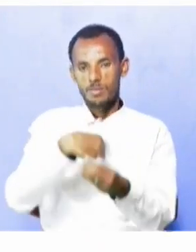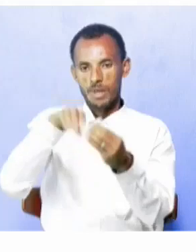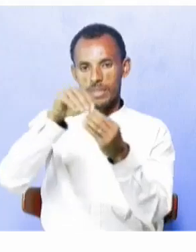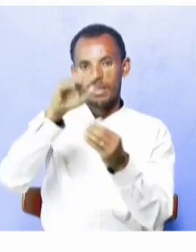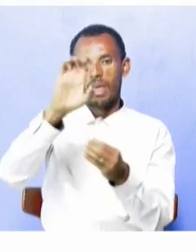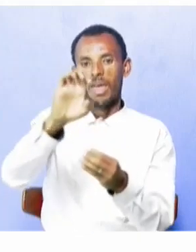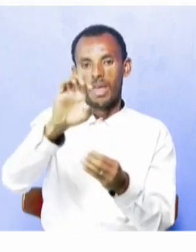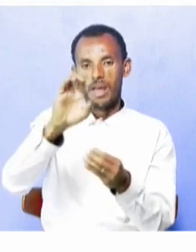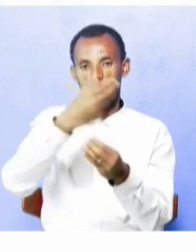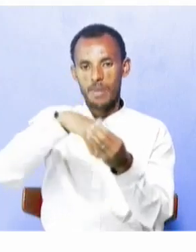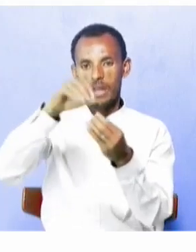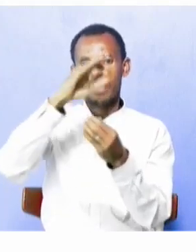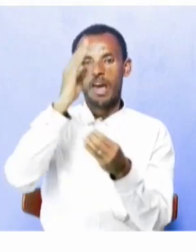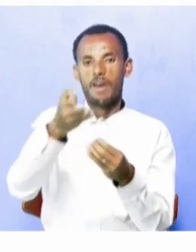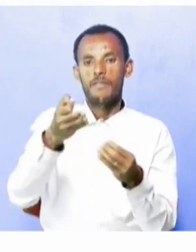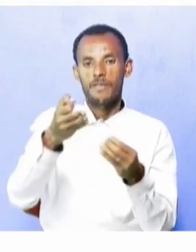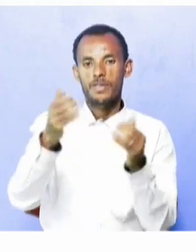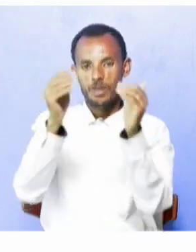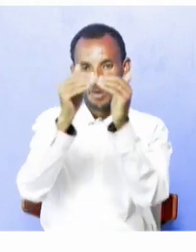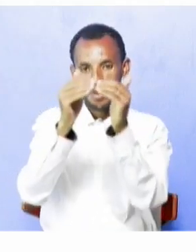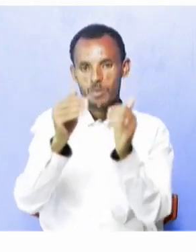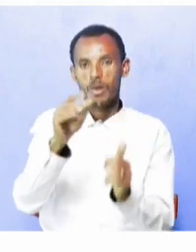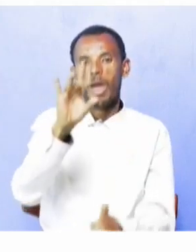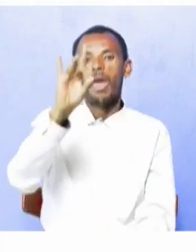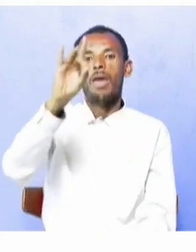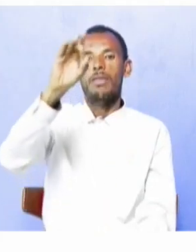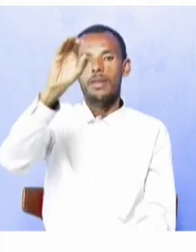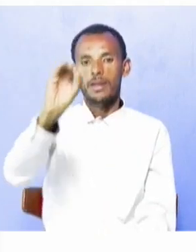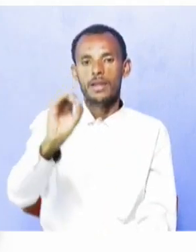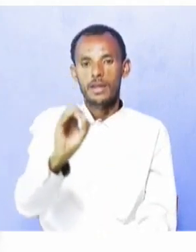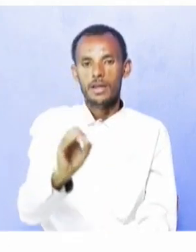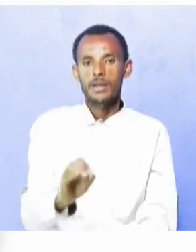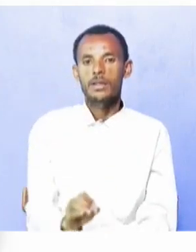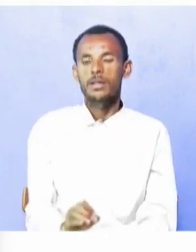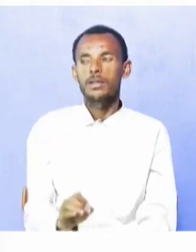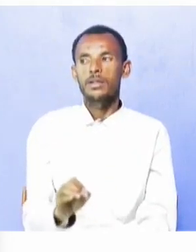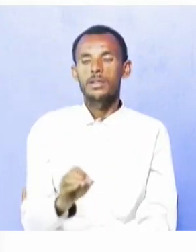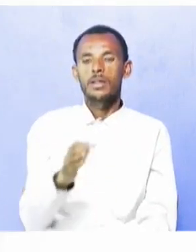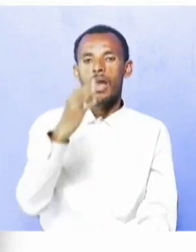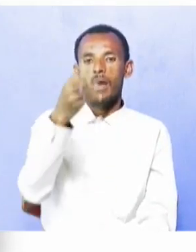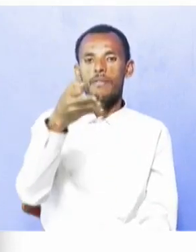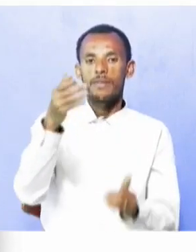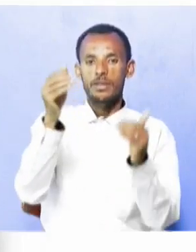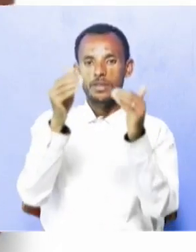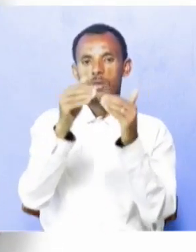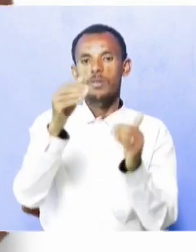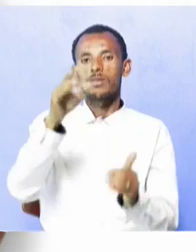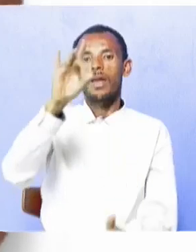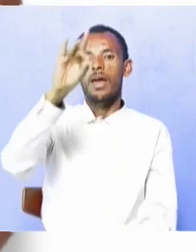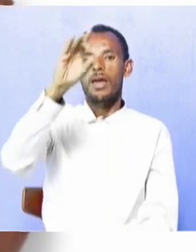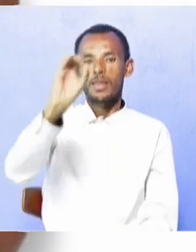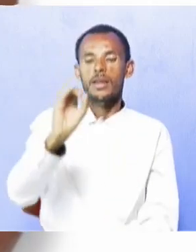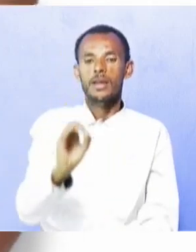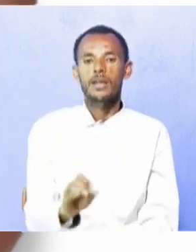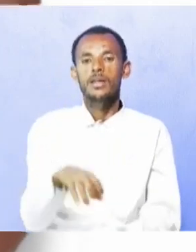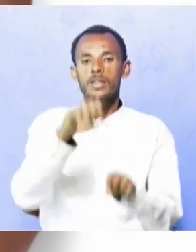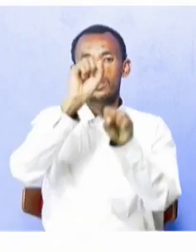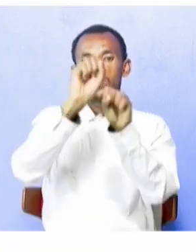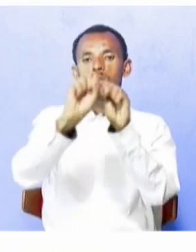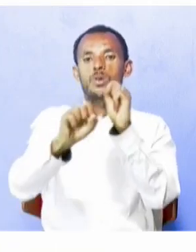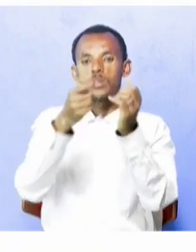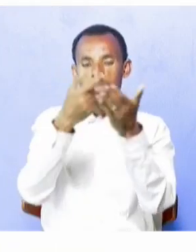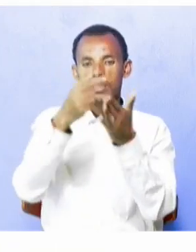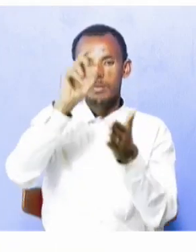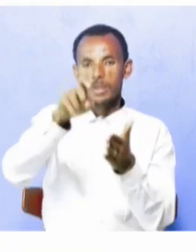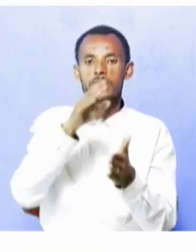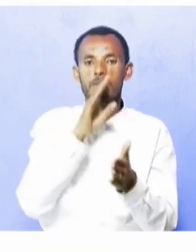plus E plus F is 80 degree. Okay, we have F is 80 degree. So this must